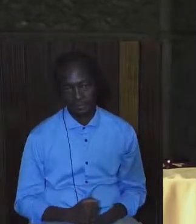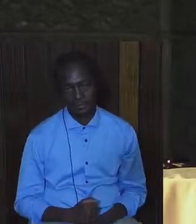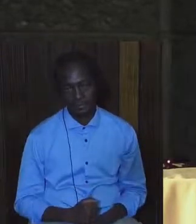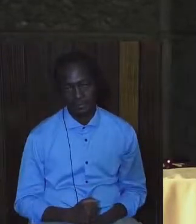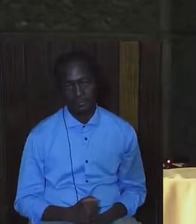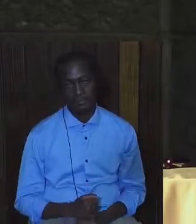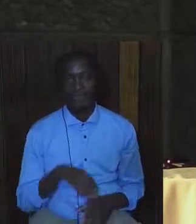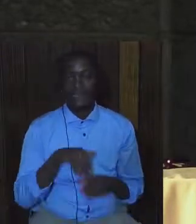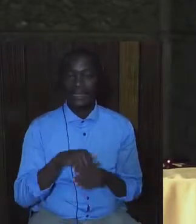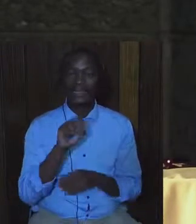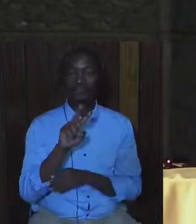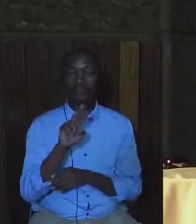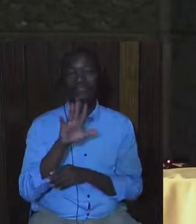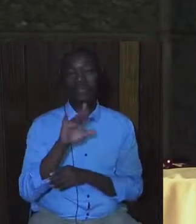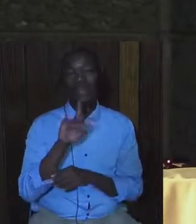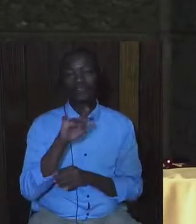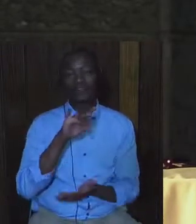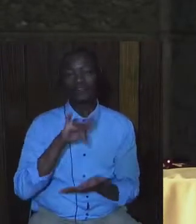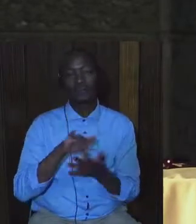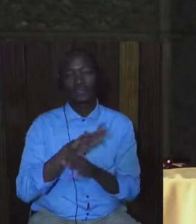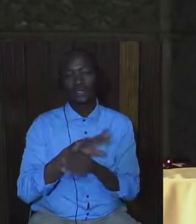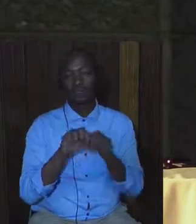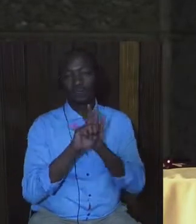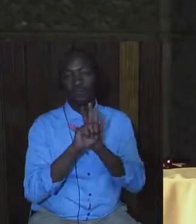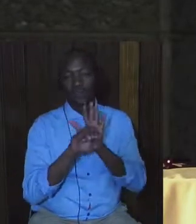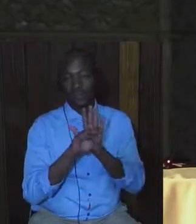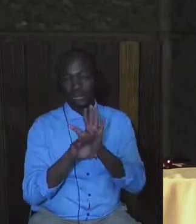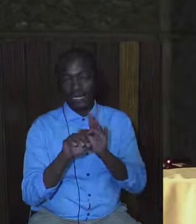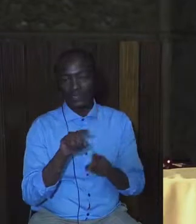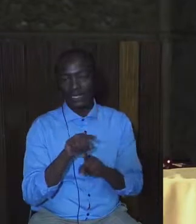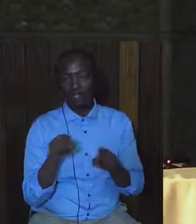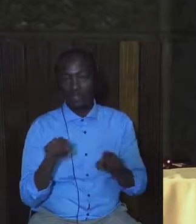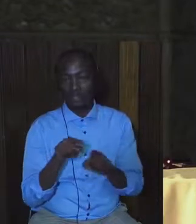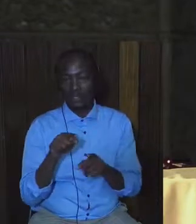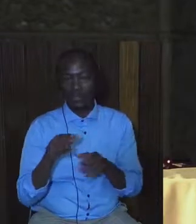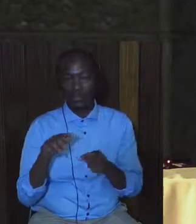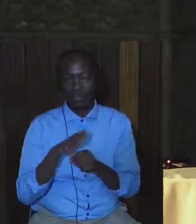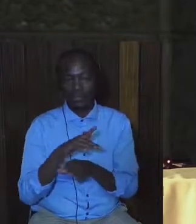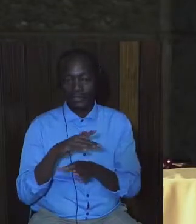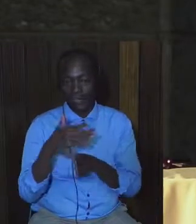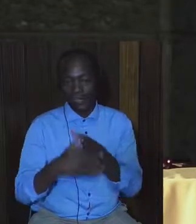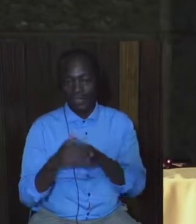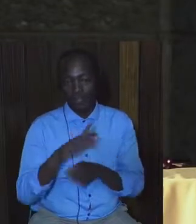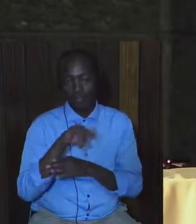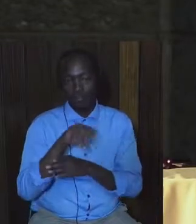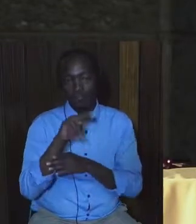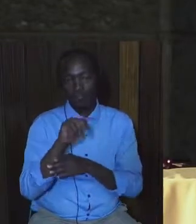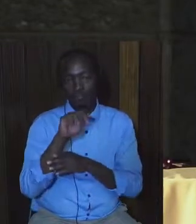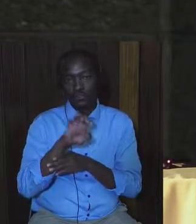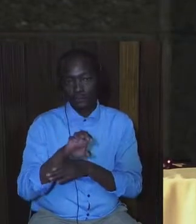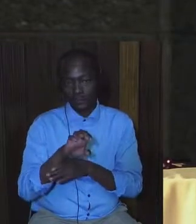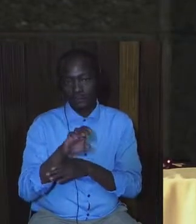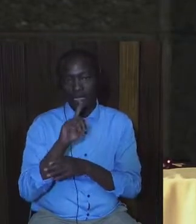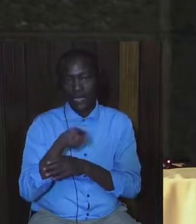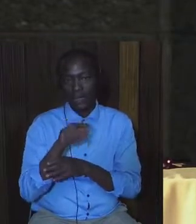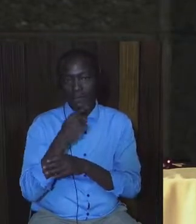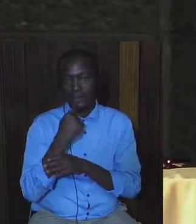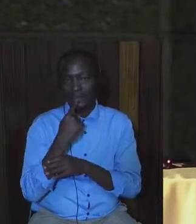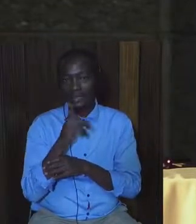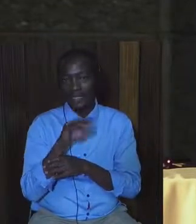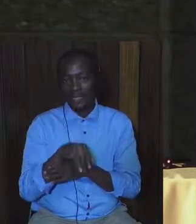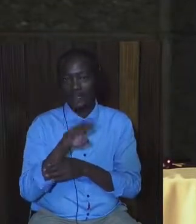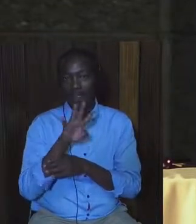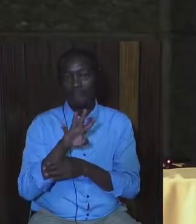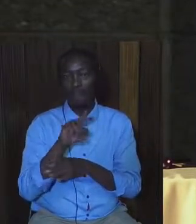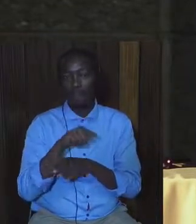the 25 posts we've already advertised, and those that will be filled by end of June, Chairperson and the committee, I must mention 4